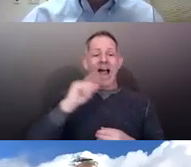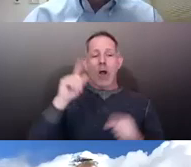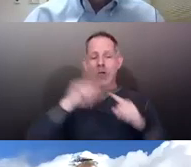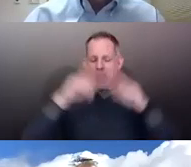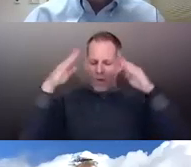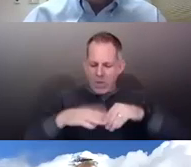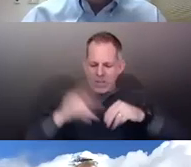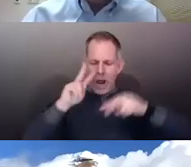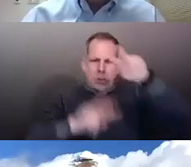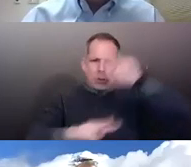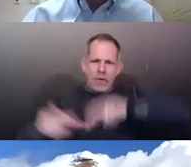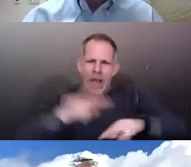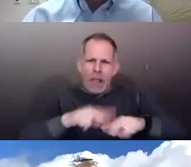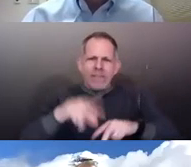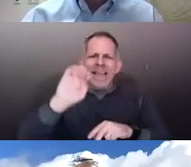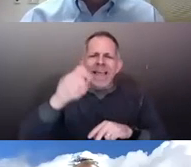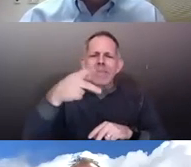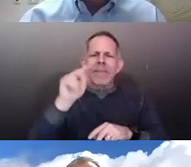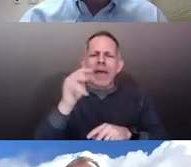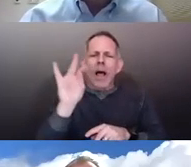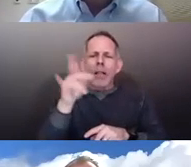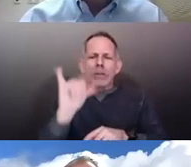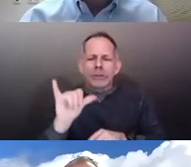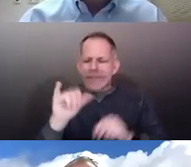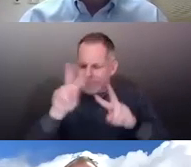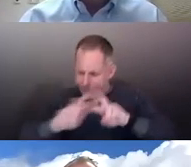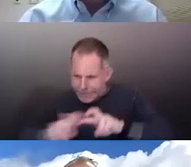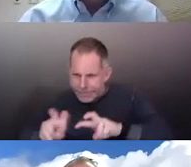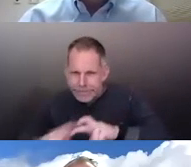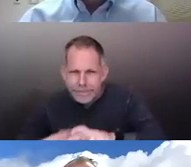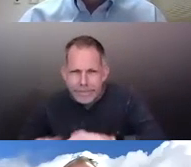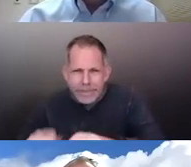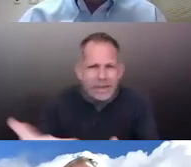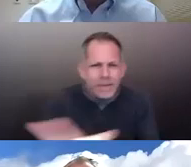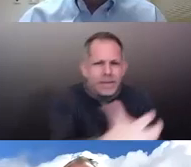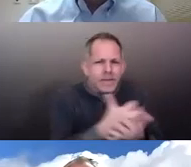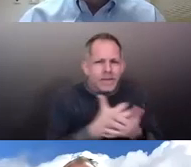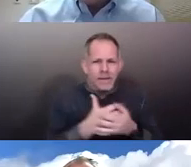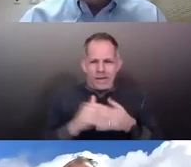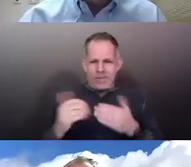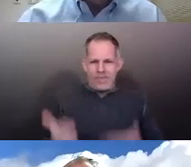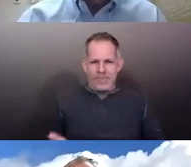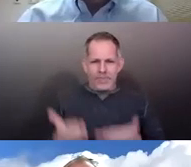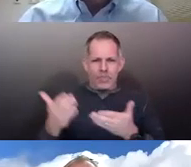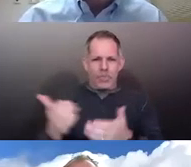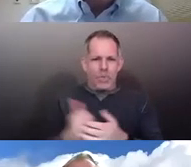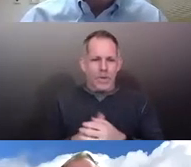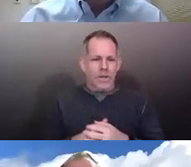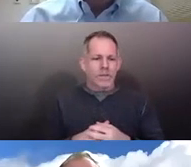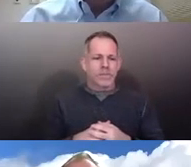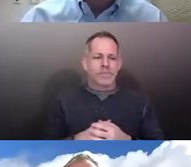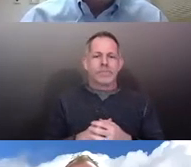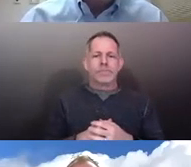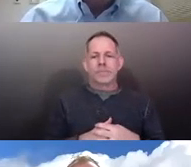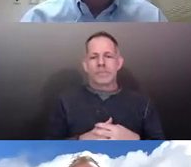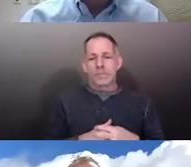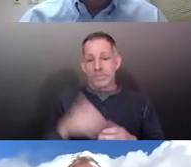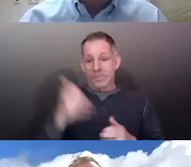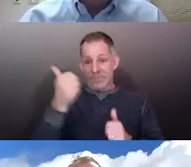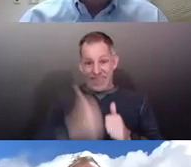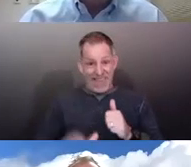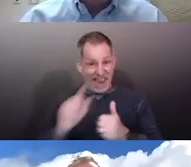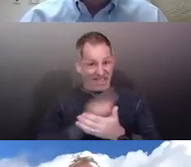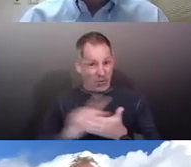I've shown you. All these slides were done by Holly Bruce, who's been there every week since this started to help generate